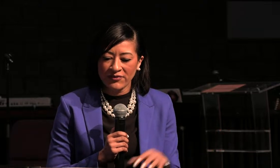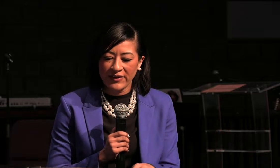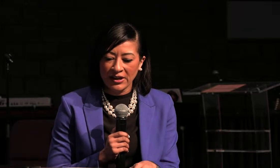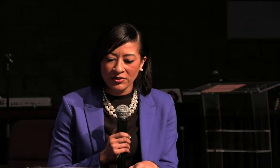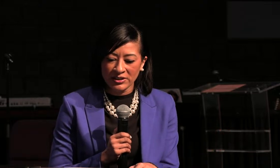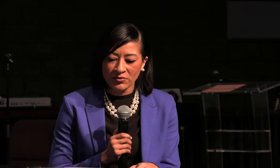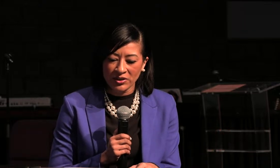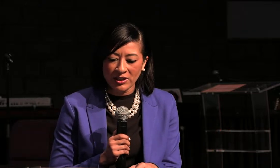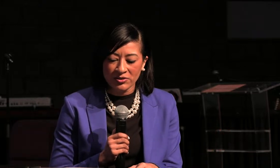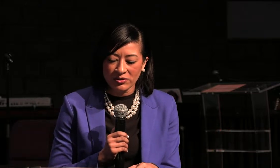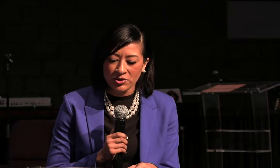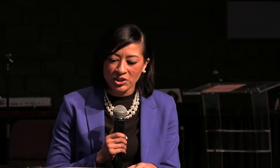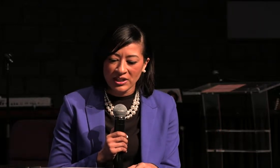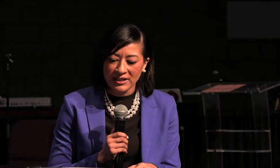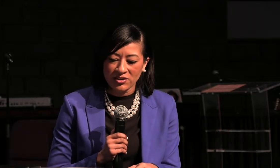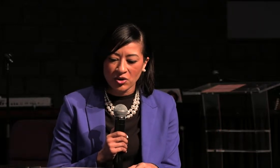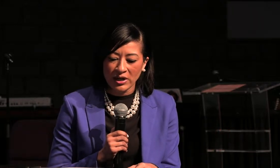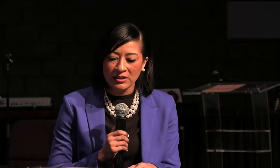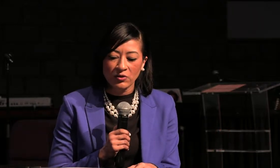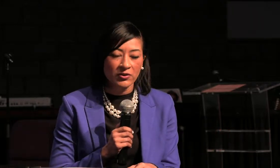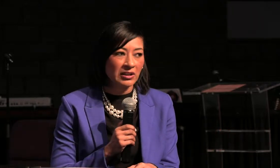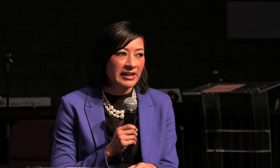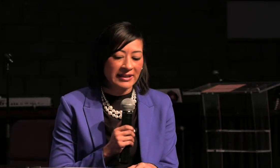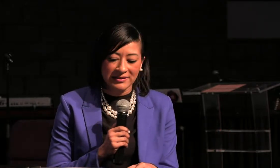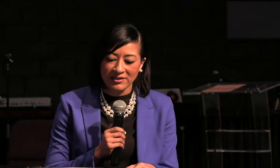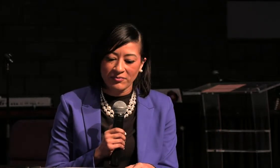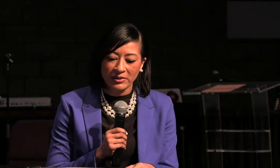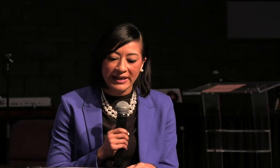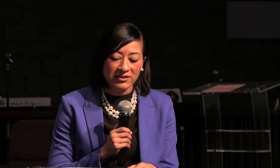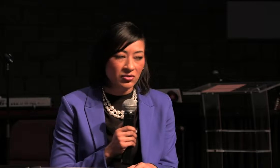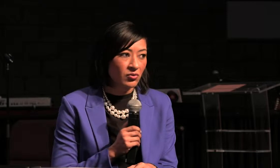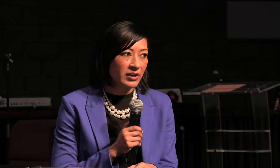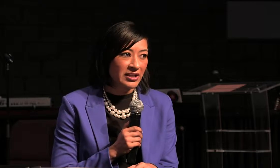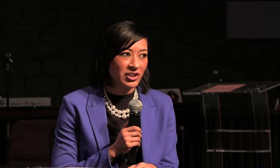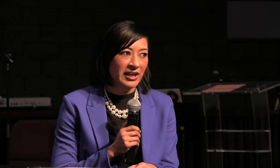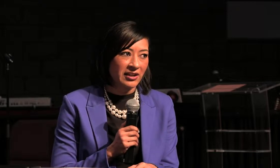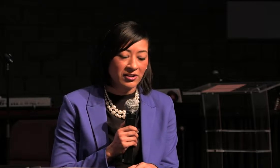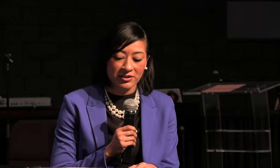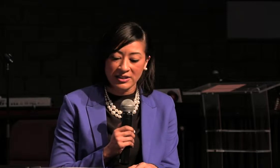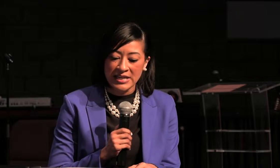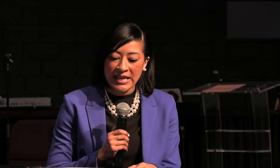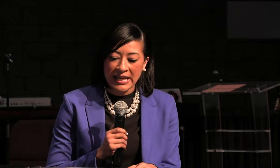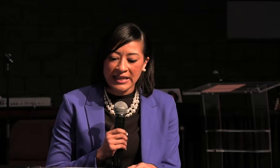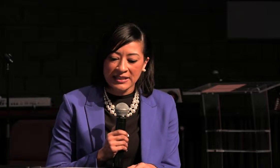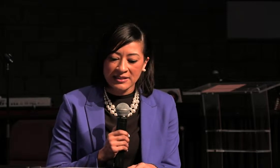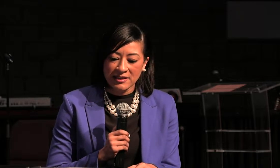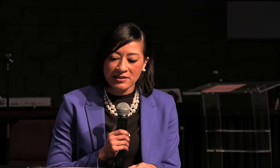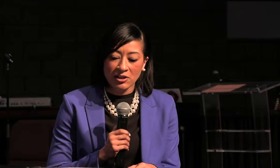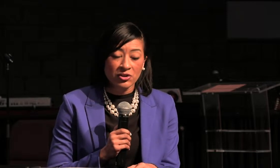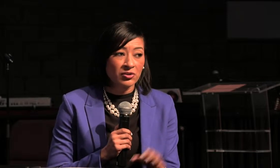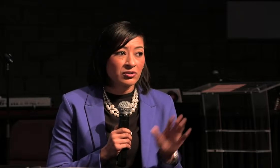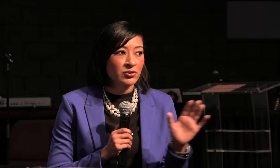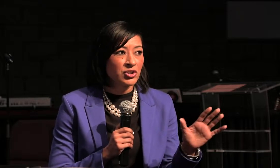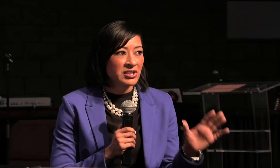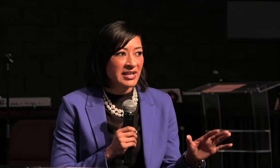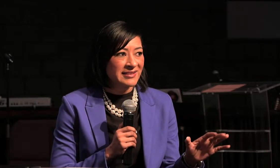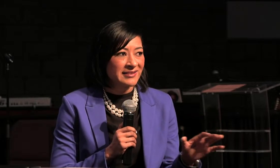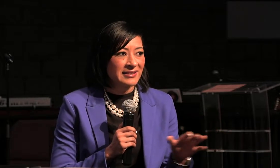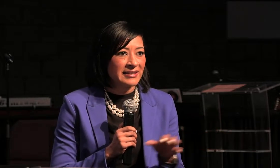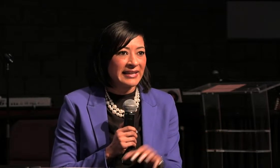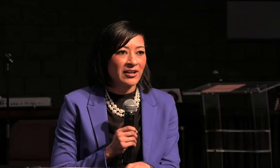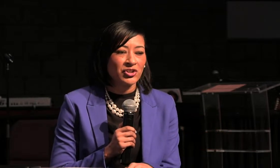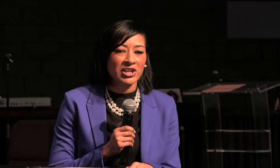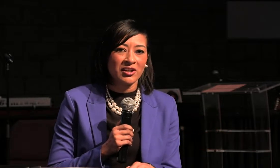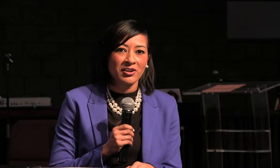she founded with Dr. Lucian Yates the Great Louisville Alliance of Black School Educators. Wow. And Dr. Lucian Yates